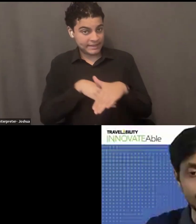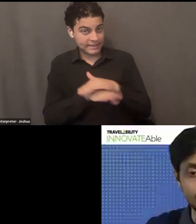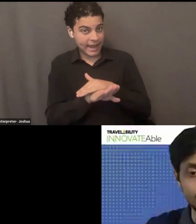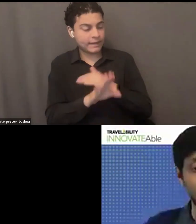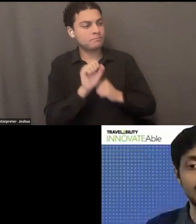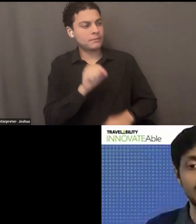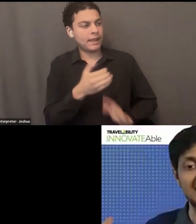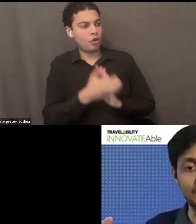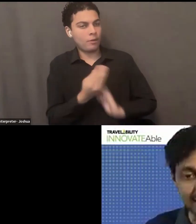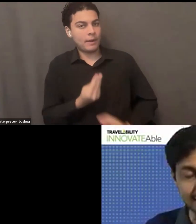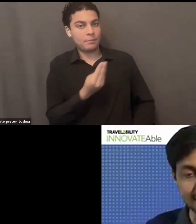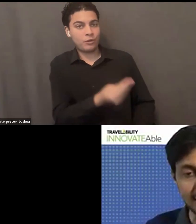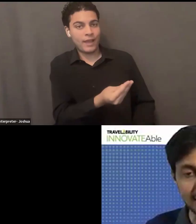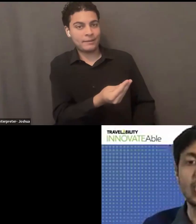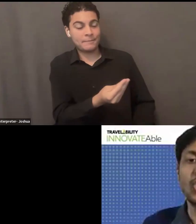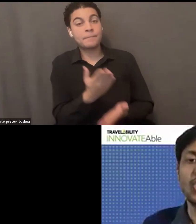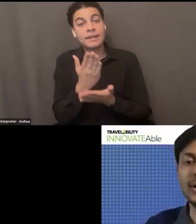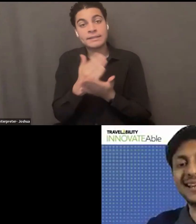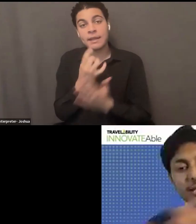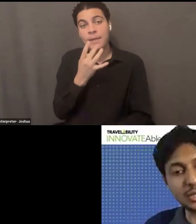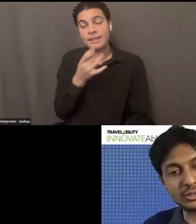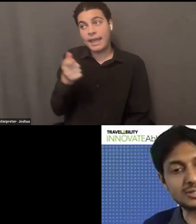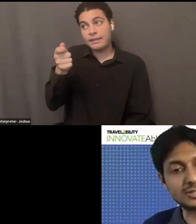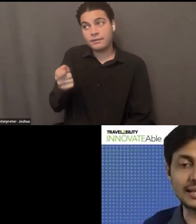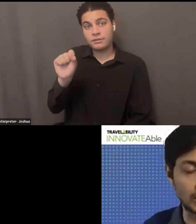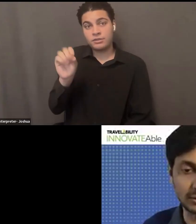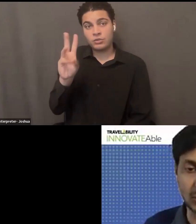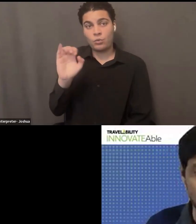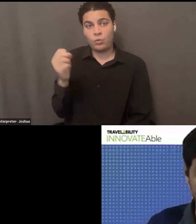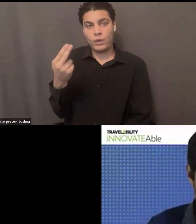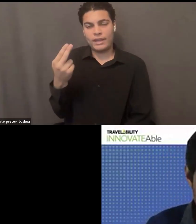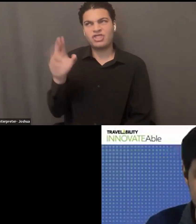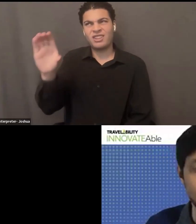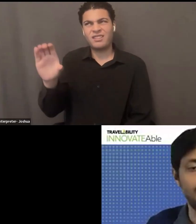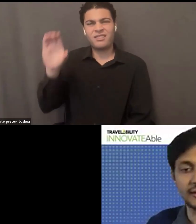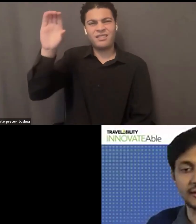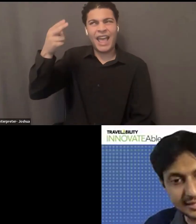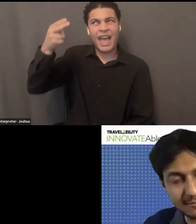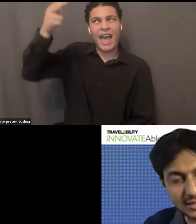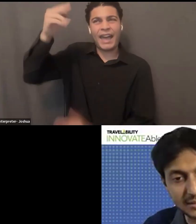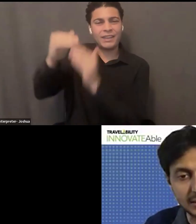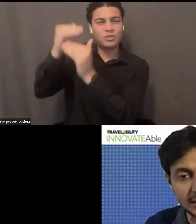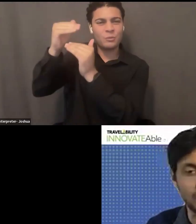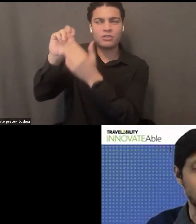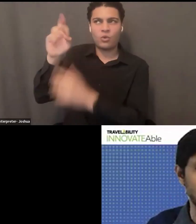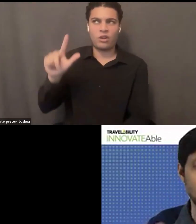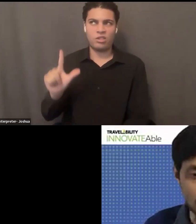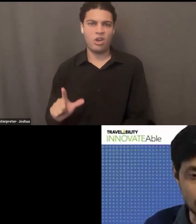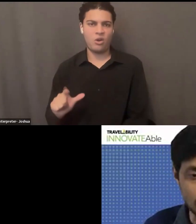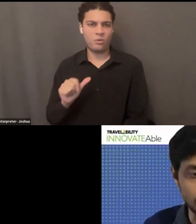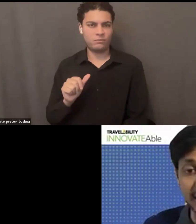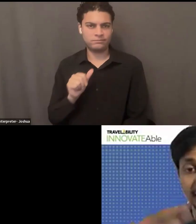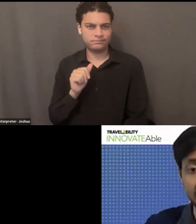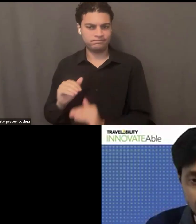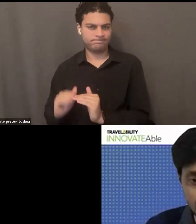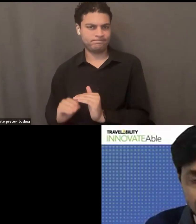the right height, they only have the correct amount of space, or in general to anyone, older adults, veterans that might be coming in, or just